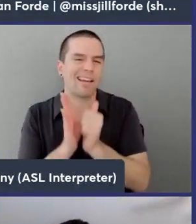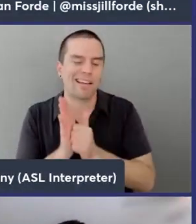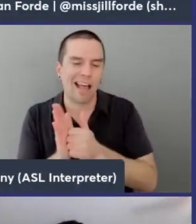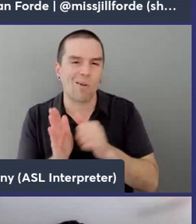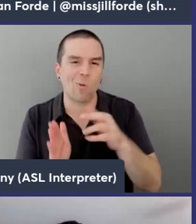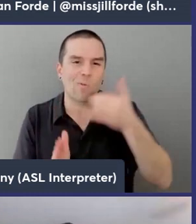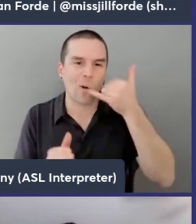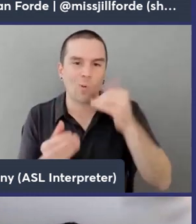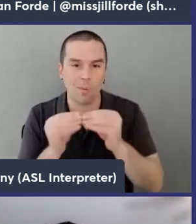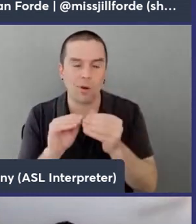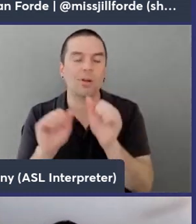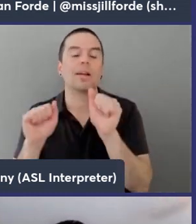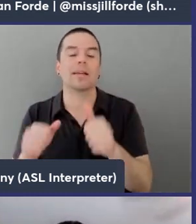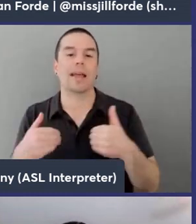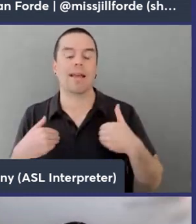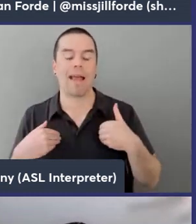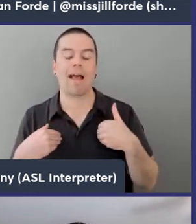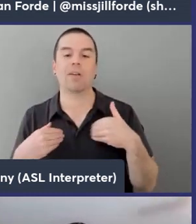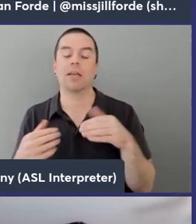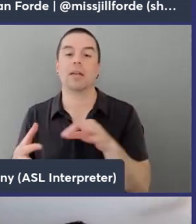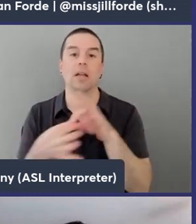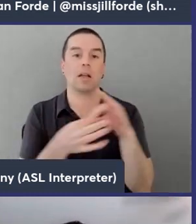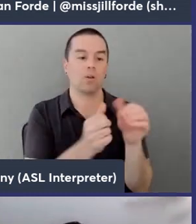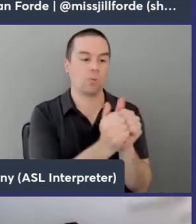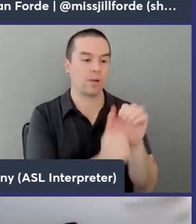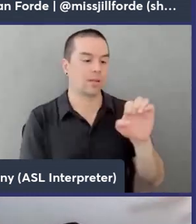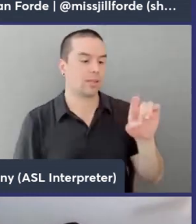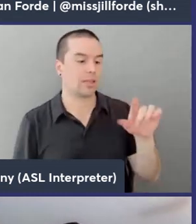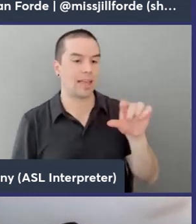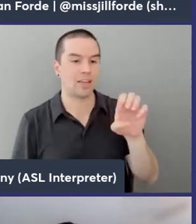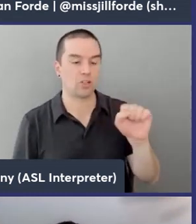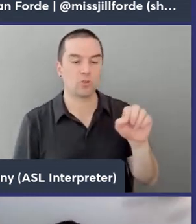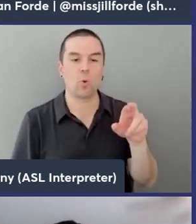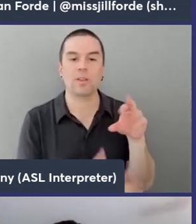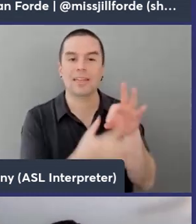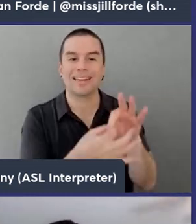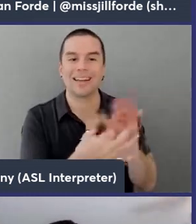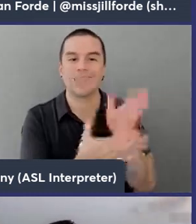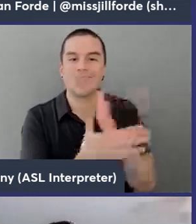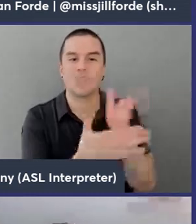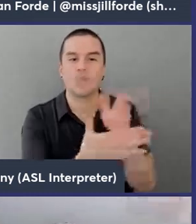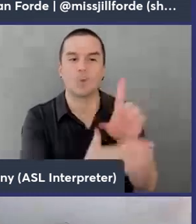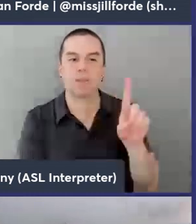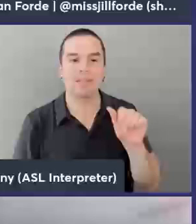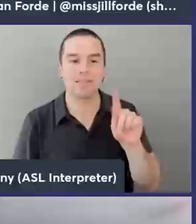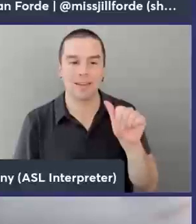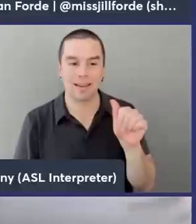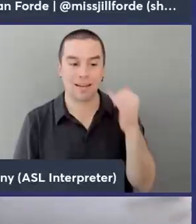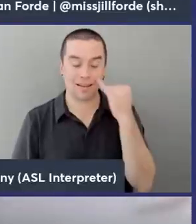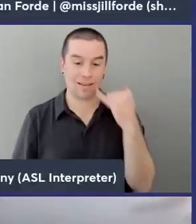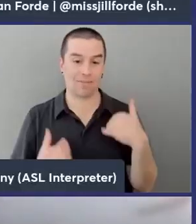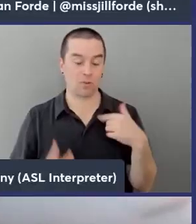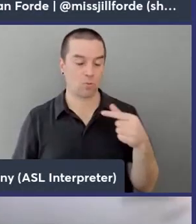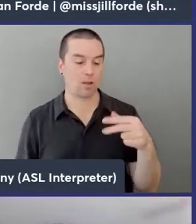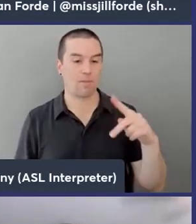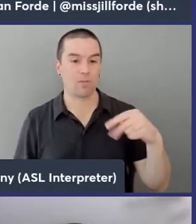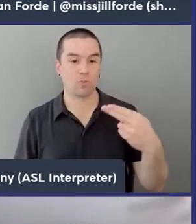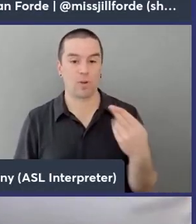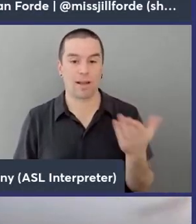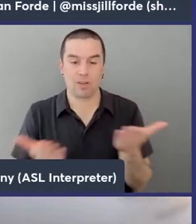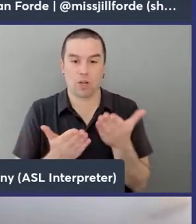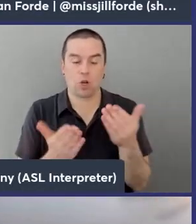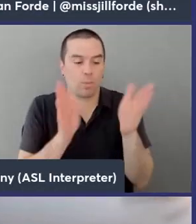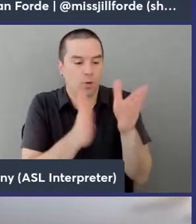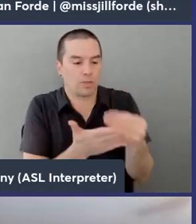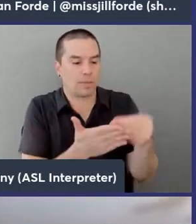the edges or the connections between the data. So if you wanted to think about this as something like, if you had a graph here where somebody purchased something, maybe on